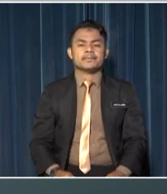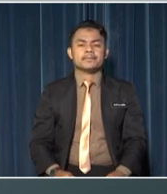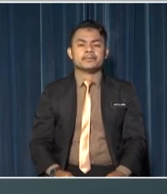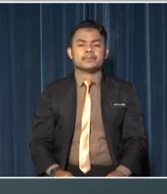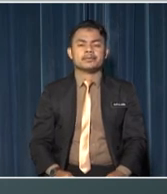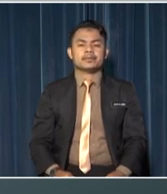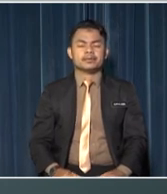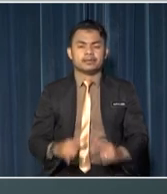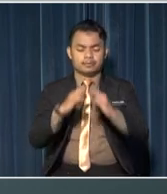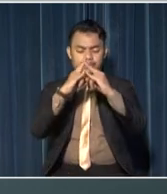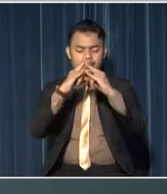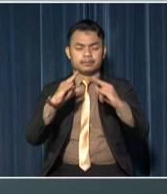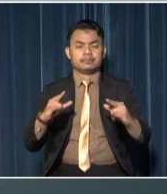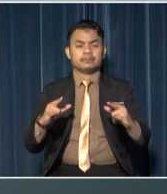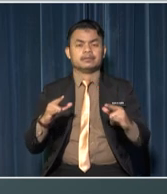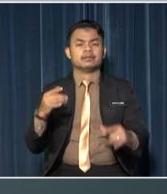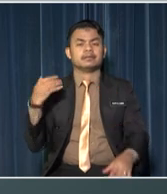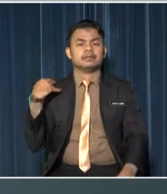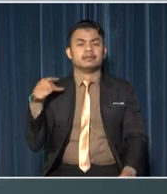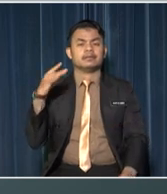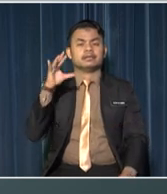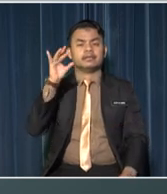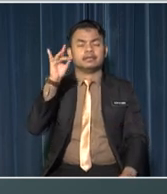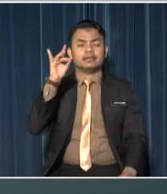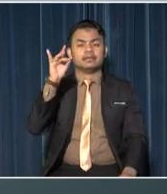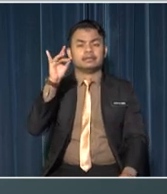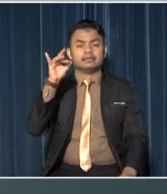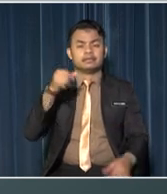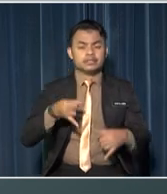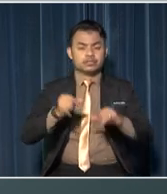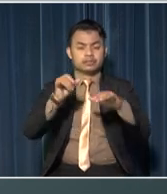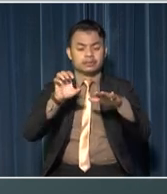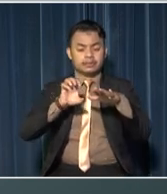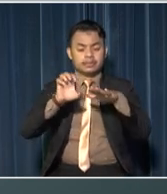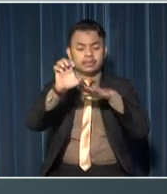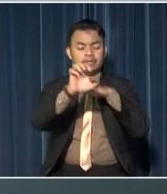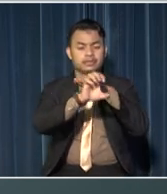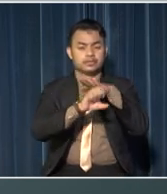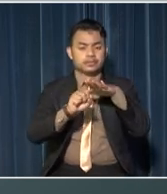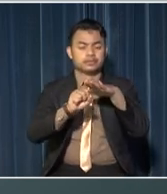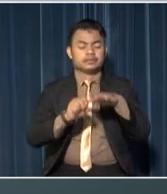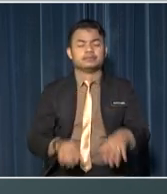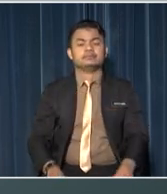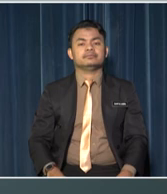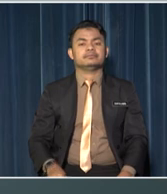A pyramid has 8 straight edges.